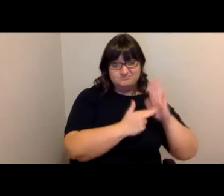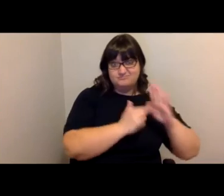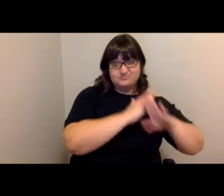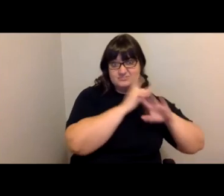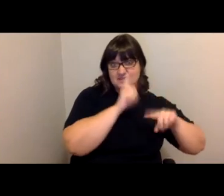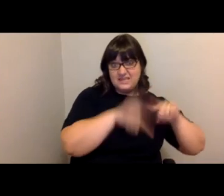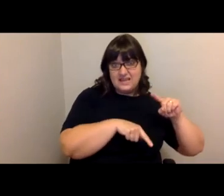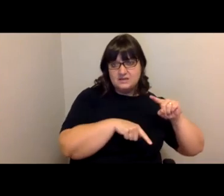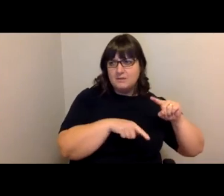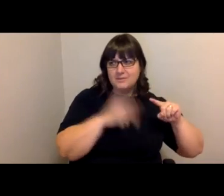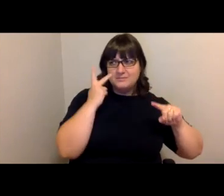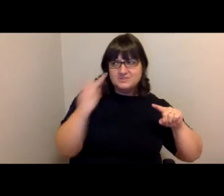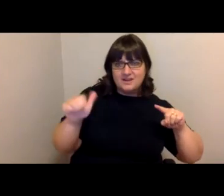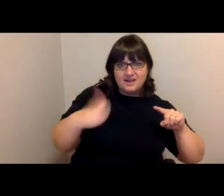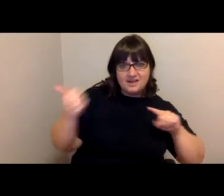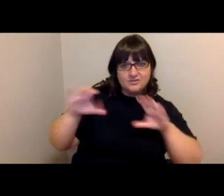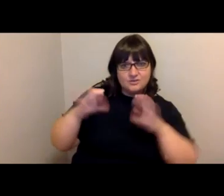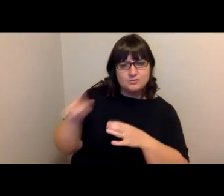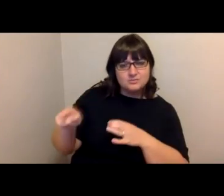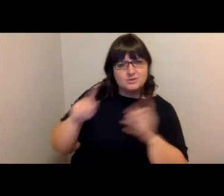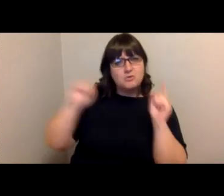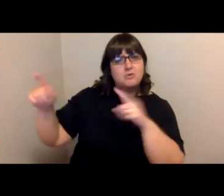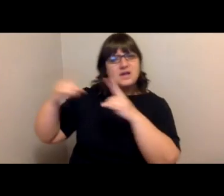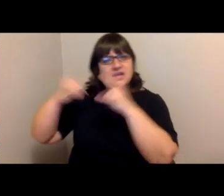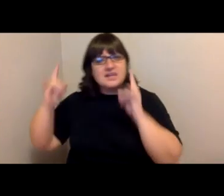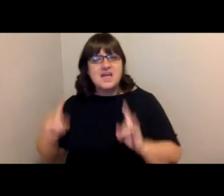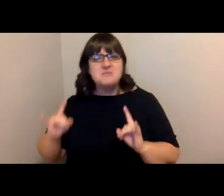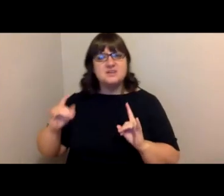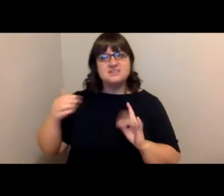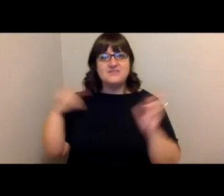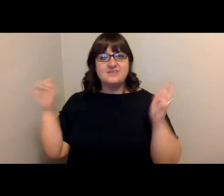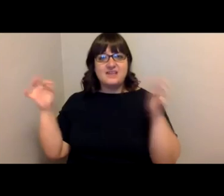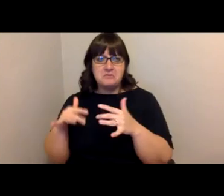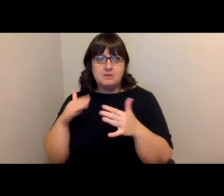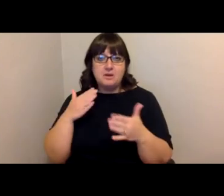to the cottage or had small, semi-masked, sort of distanced gatherings.